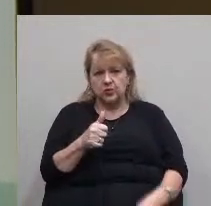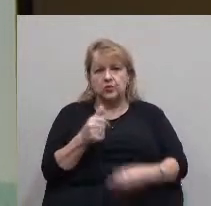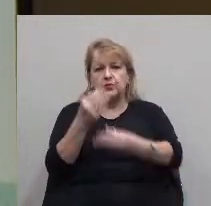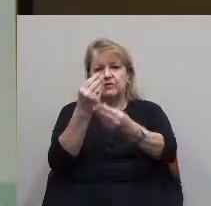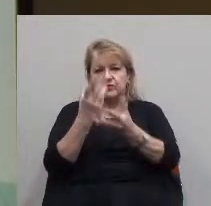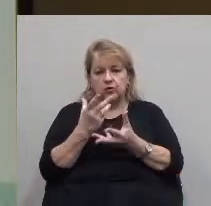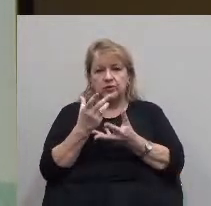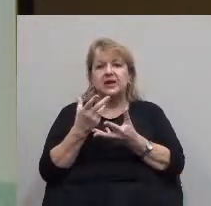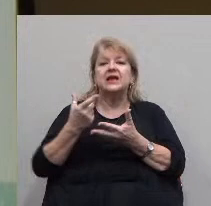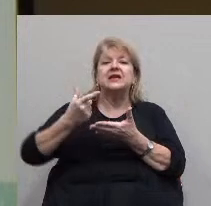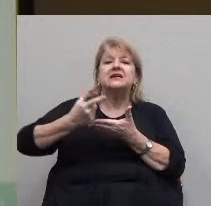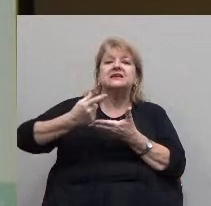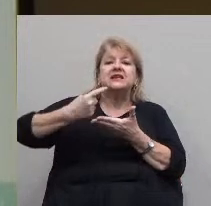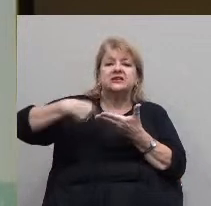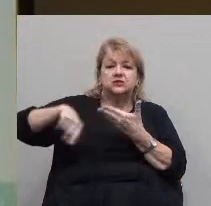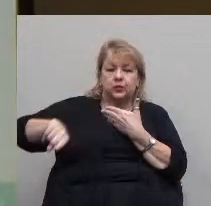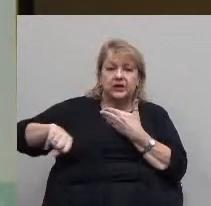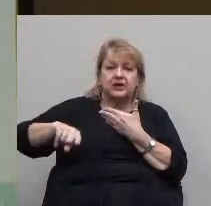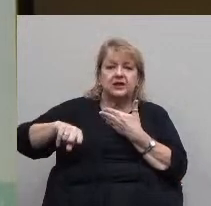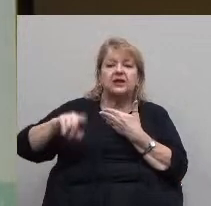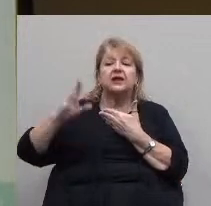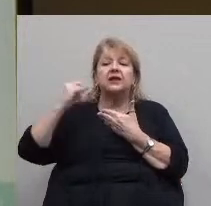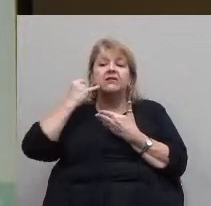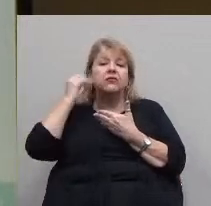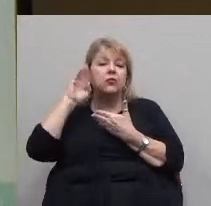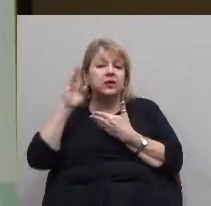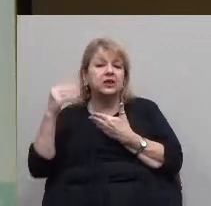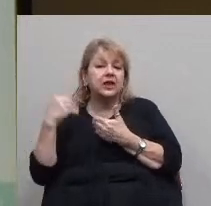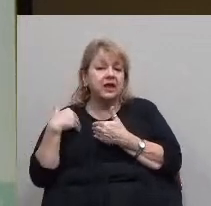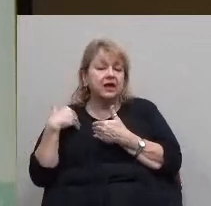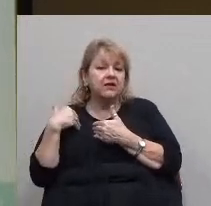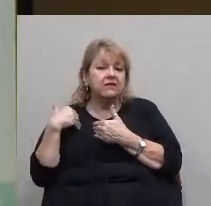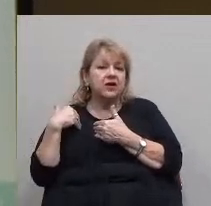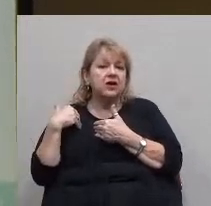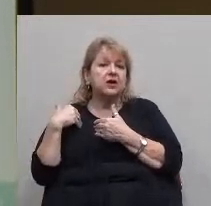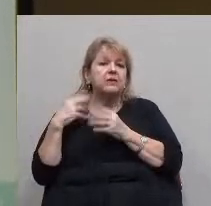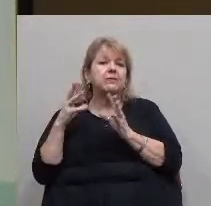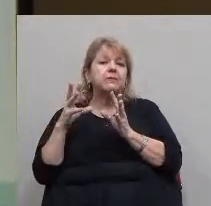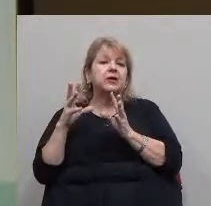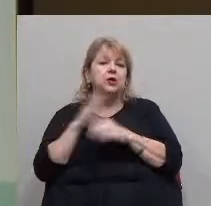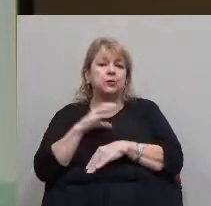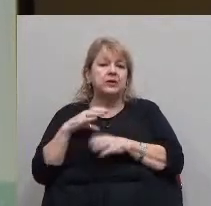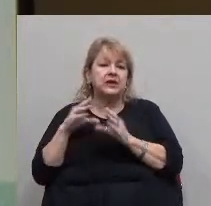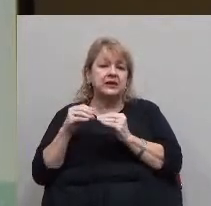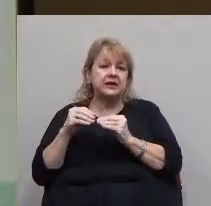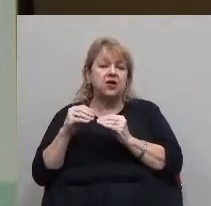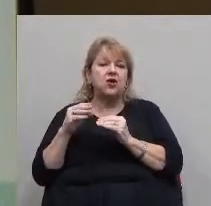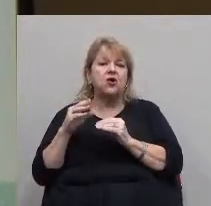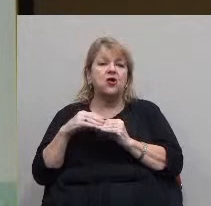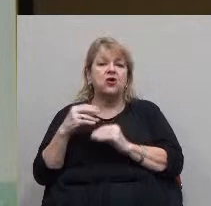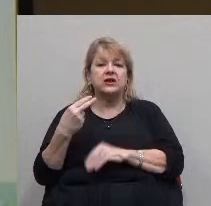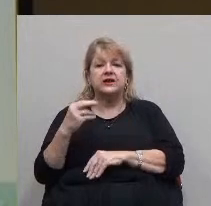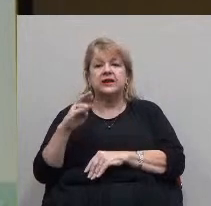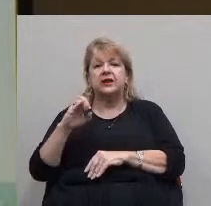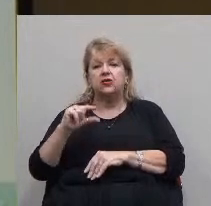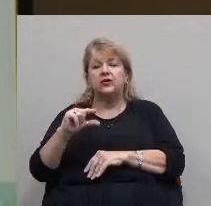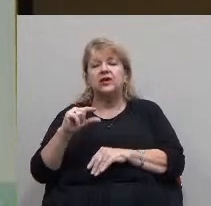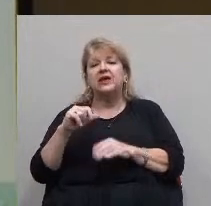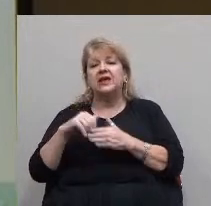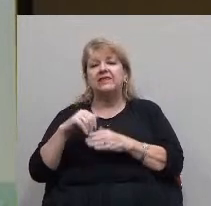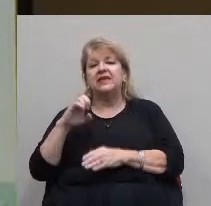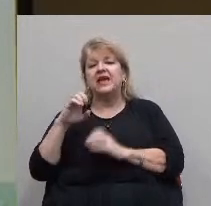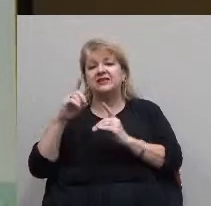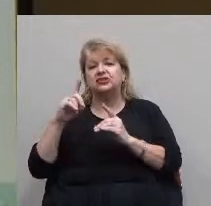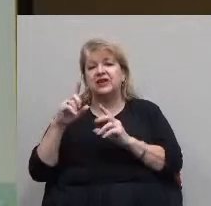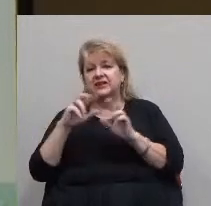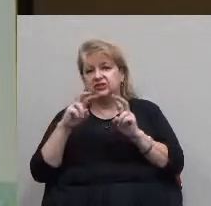if we'll be holding a committee hearing or not on education matters. So something that I want to share about the Monday, Wednesday updates to BESE, it